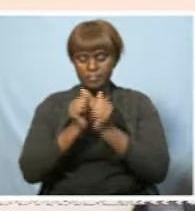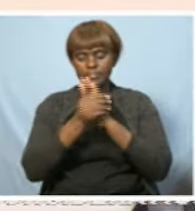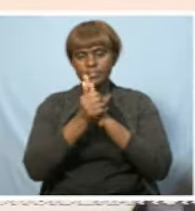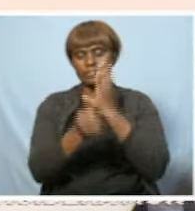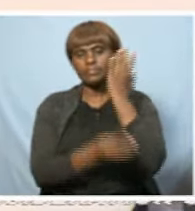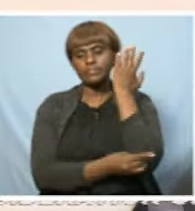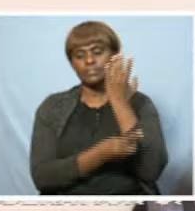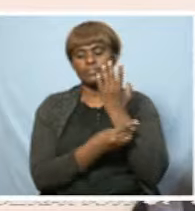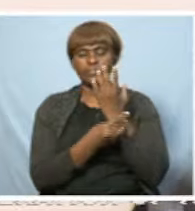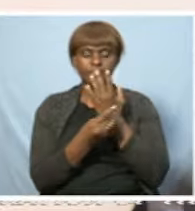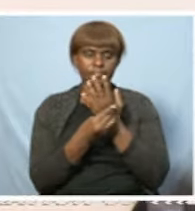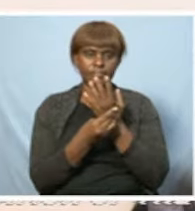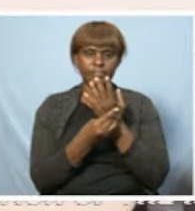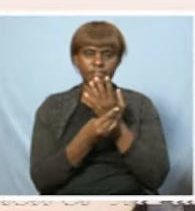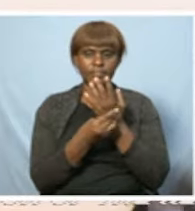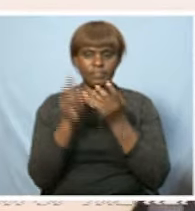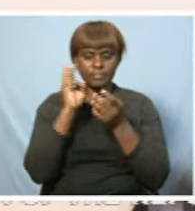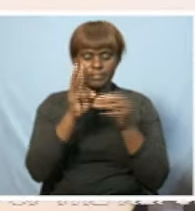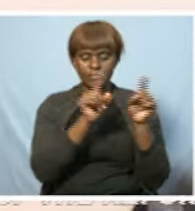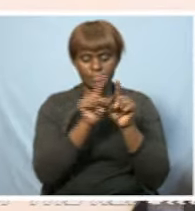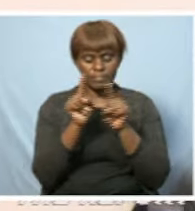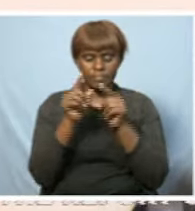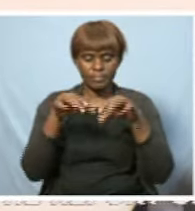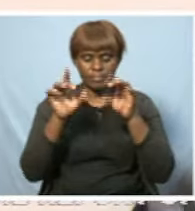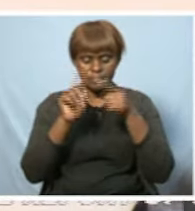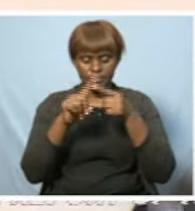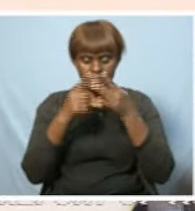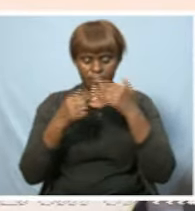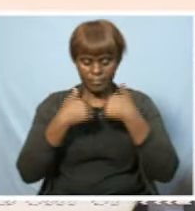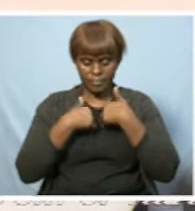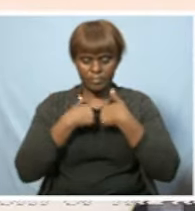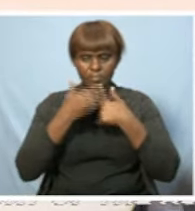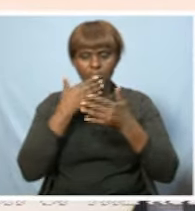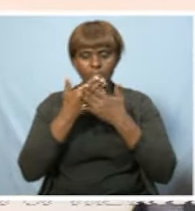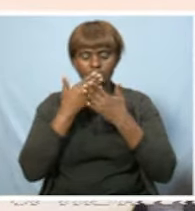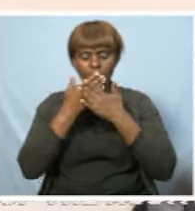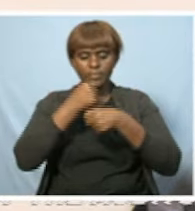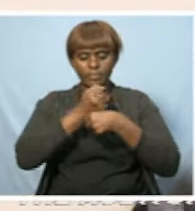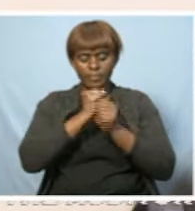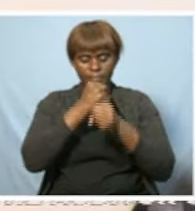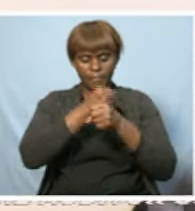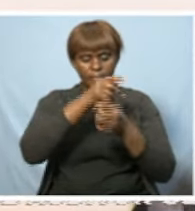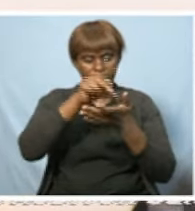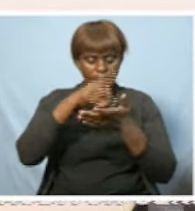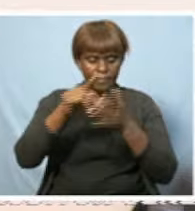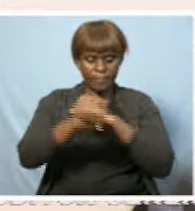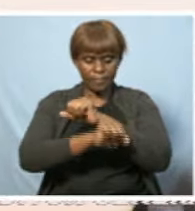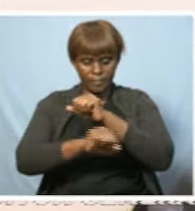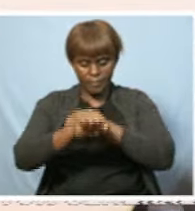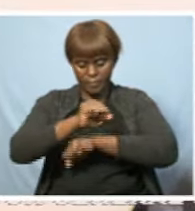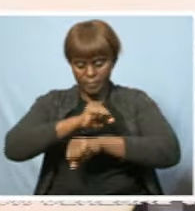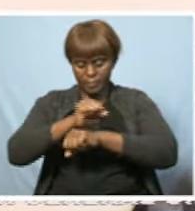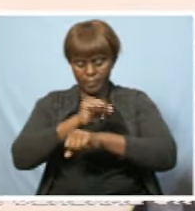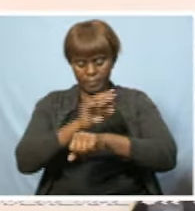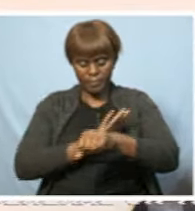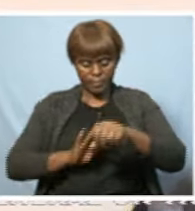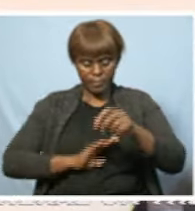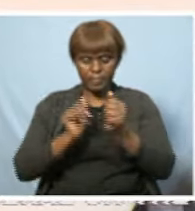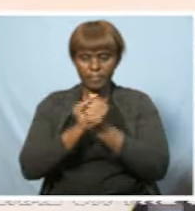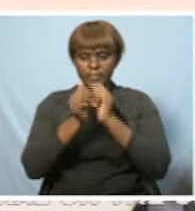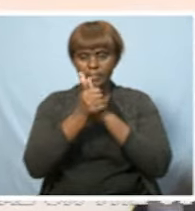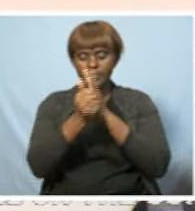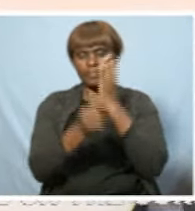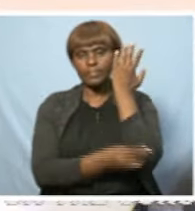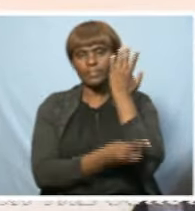development. We will also continue to conduct due diligence to make payments under secondary boarding and skills development,